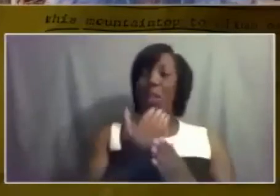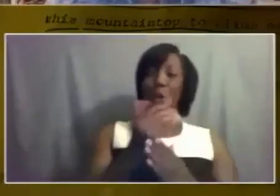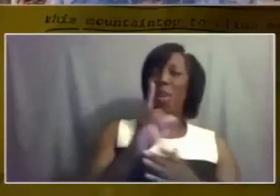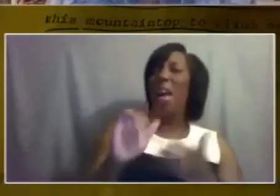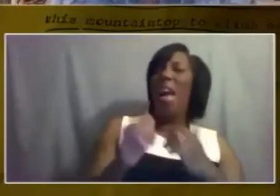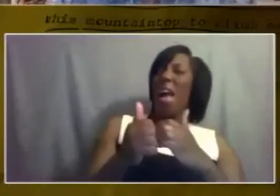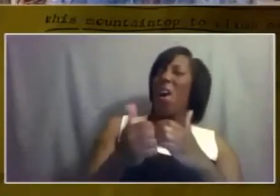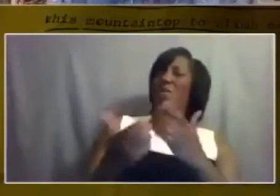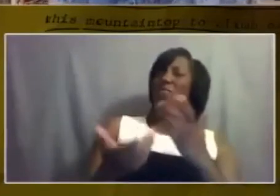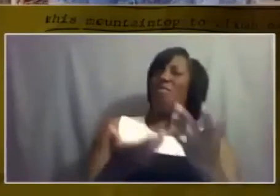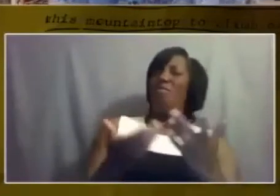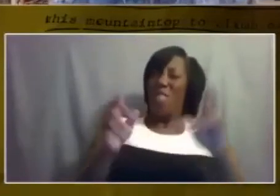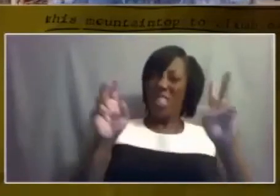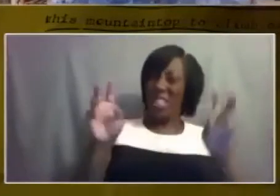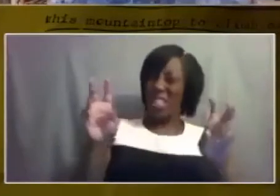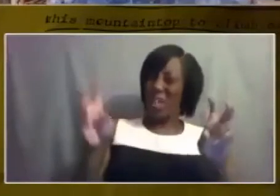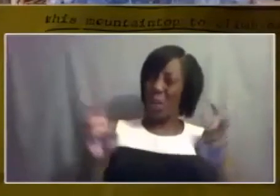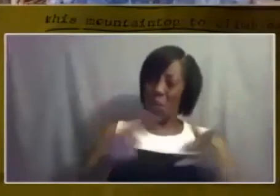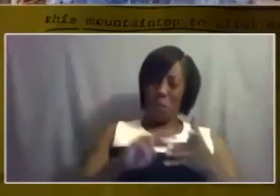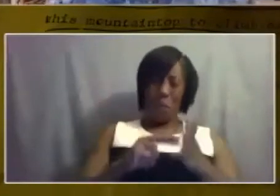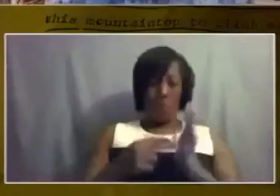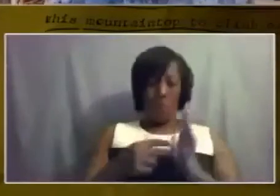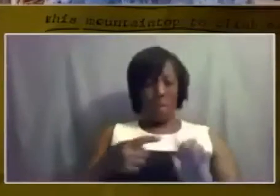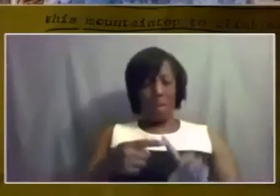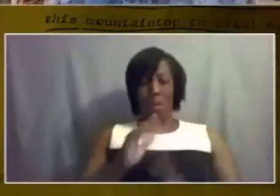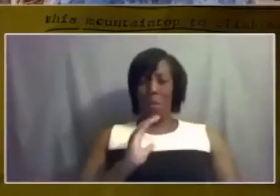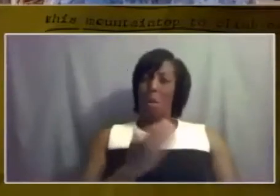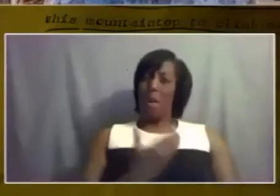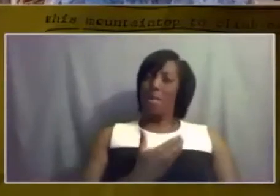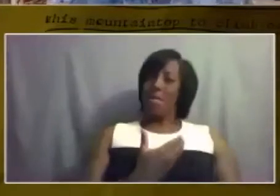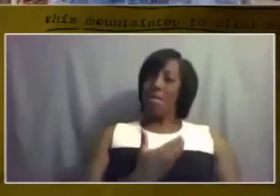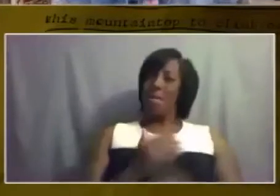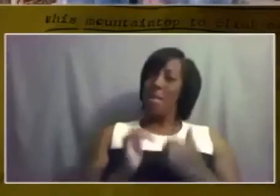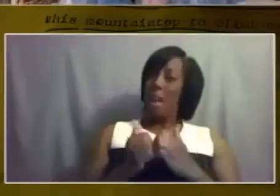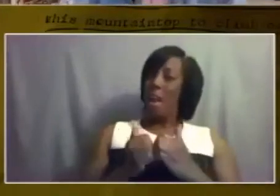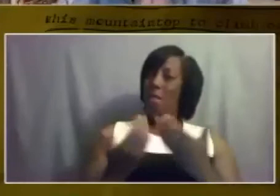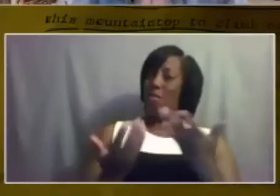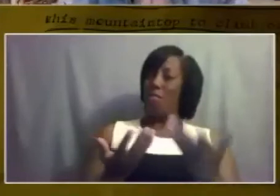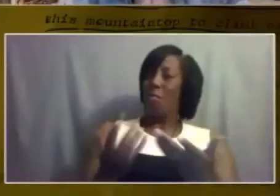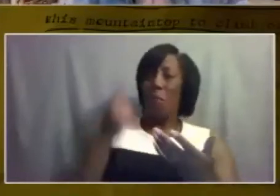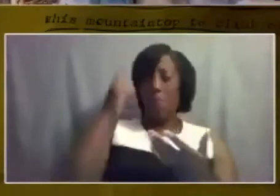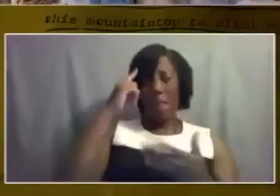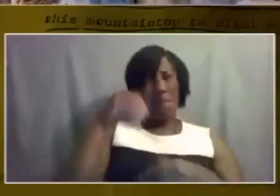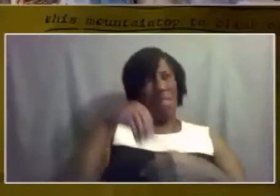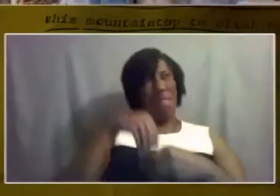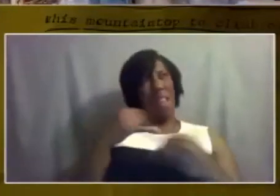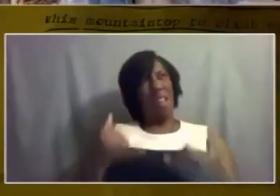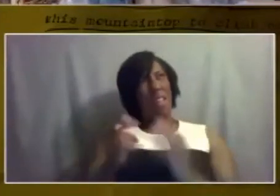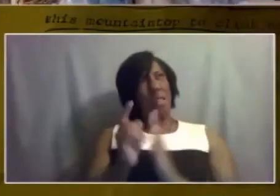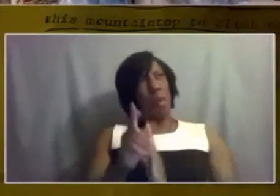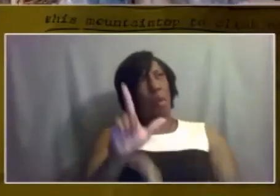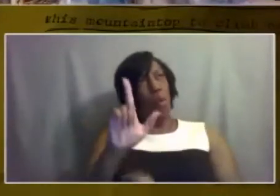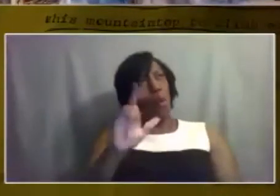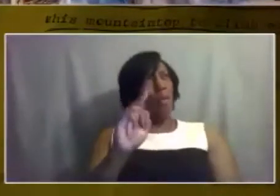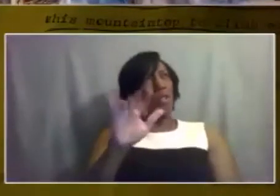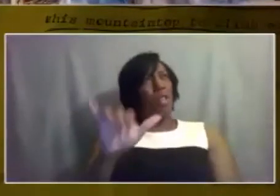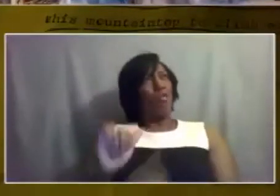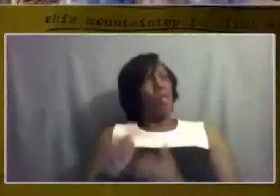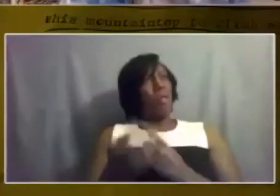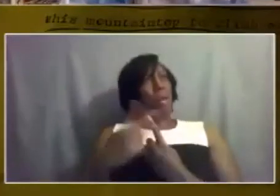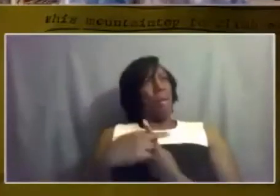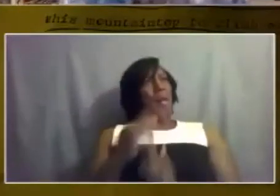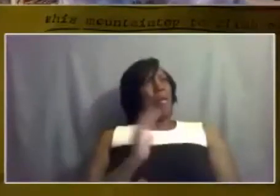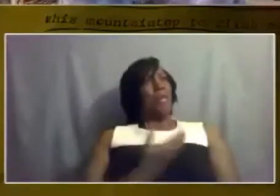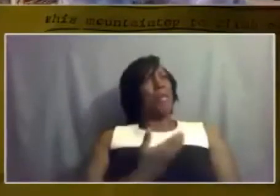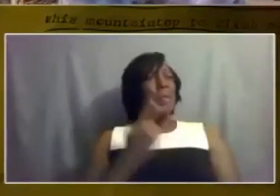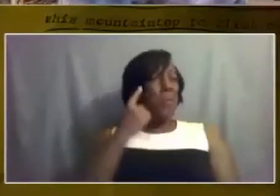particular quote mean to us and call us to in this moment? Any thoughts on that?